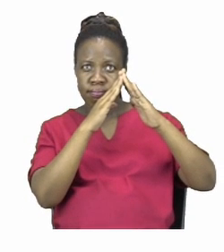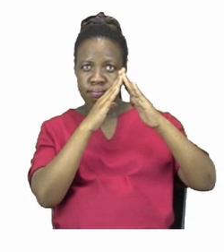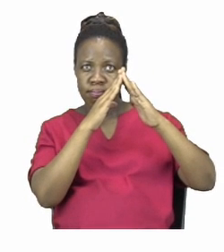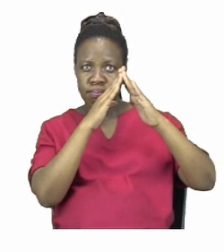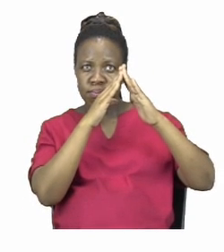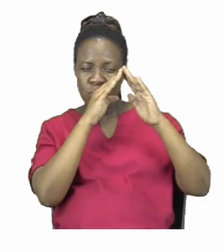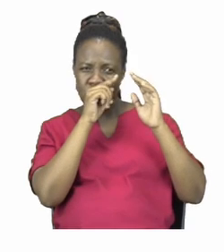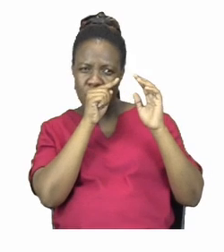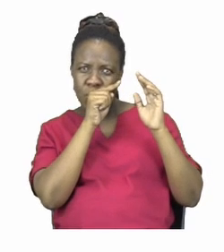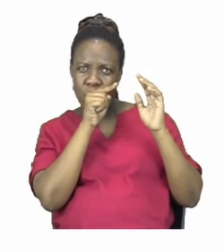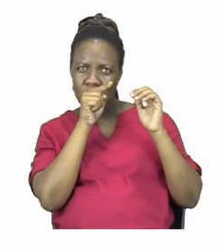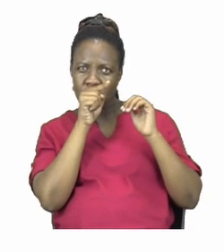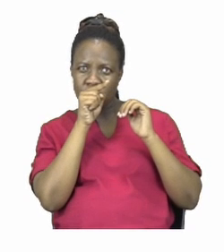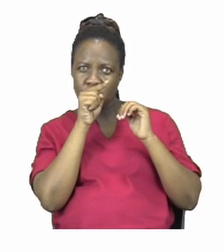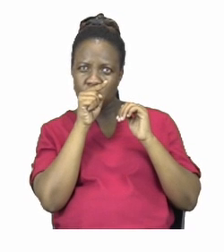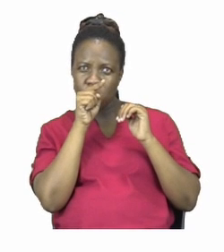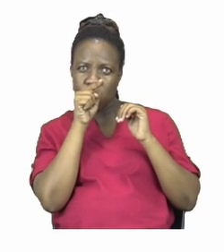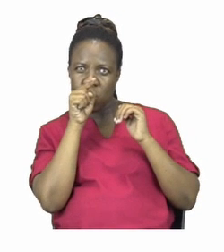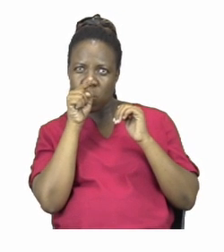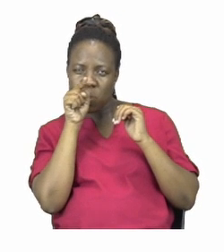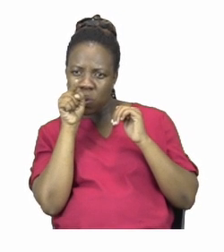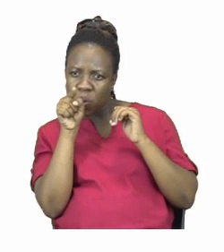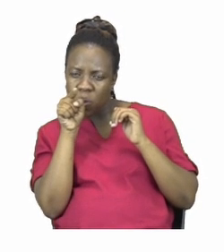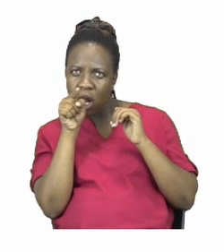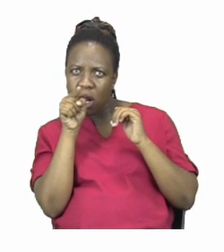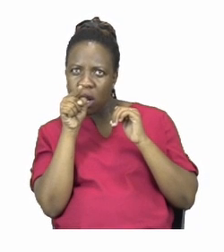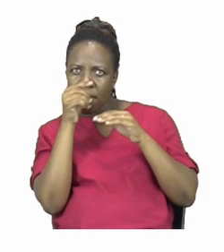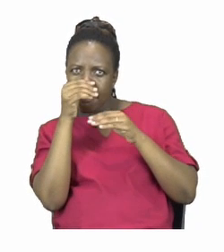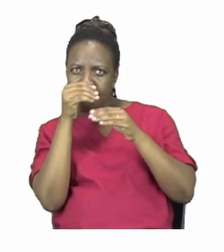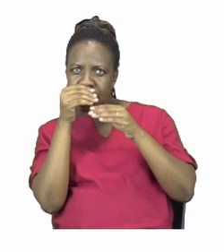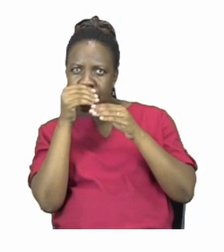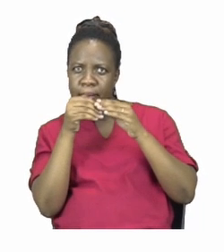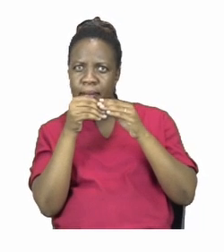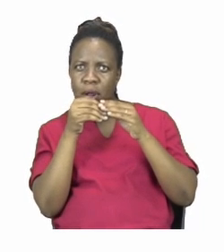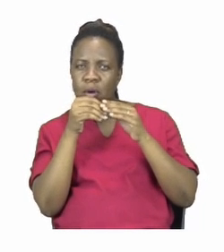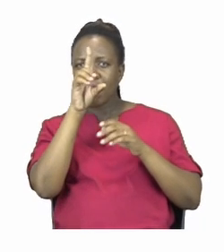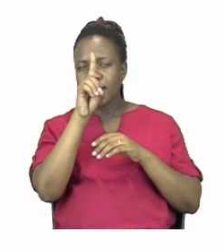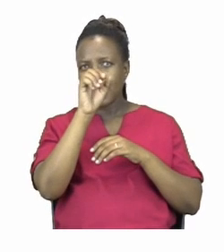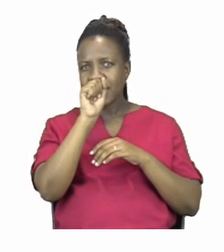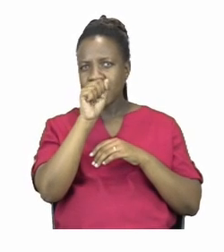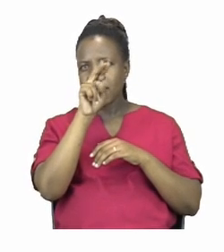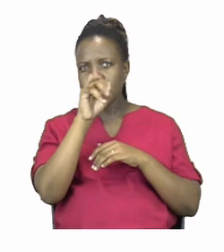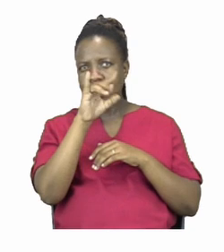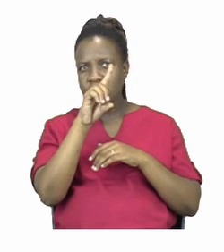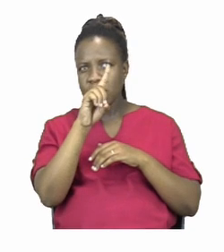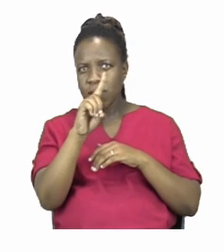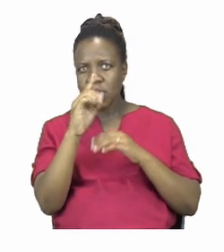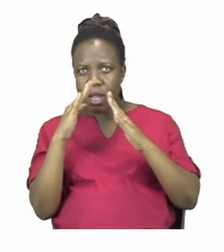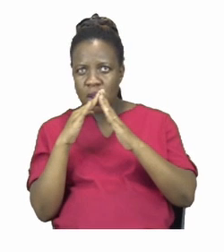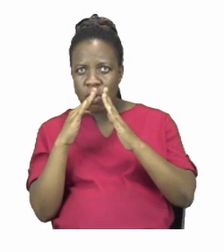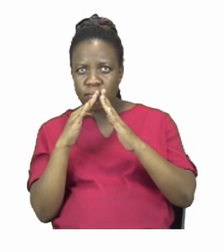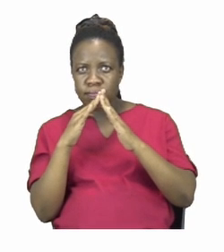house, you have David's house. And then across from David's house, next to